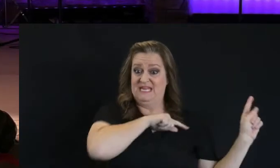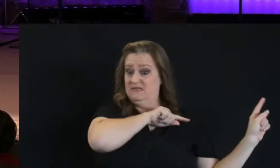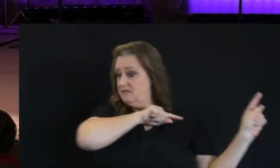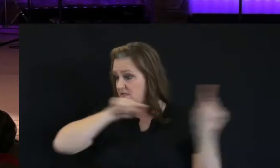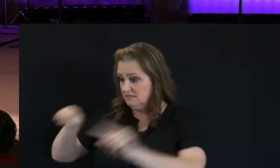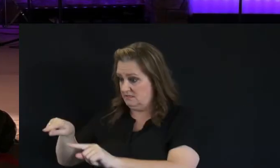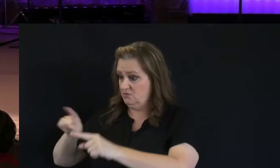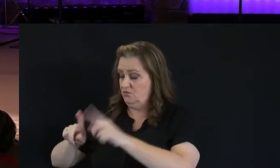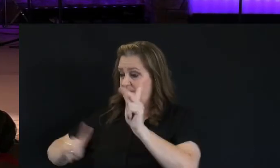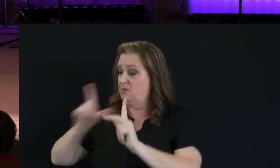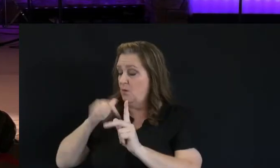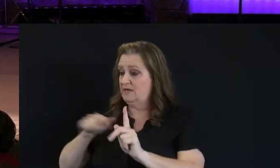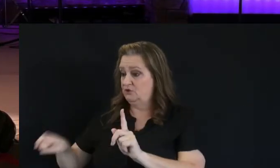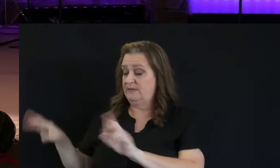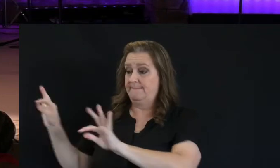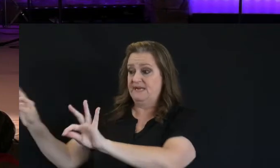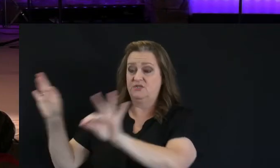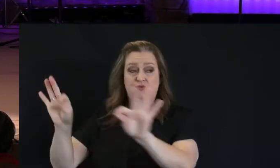should be ministering to.